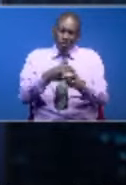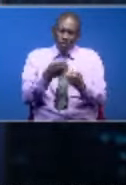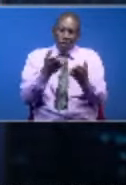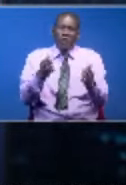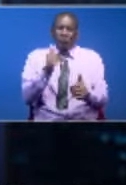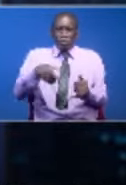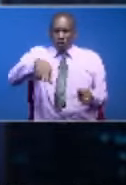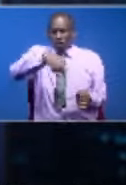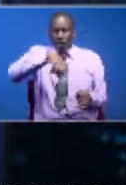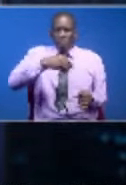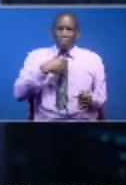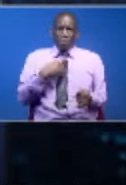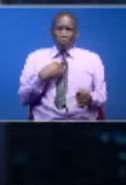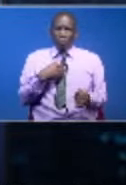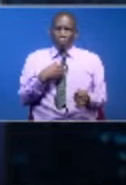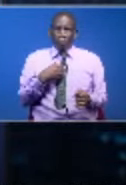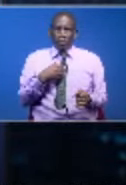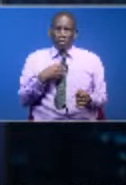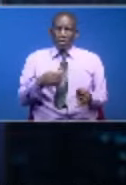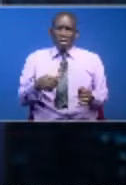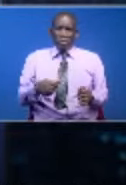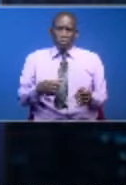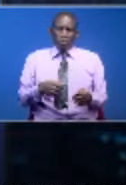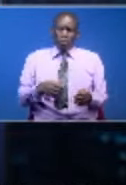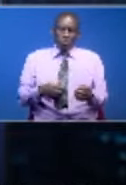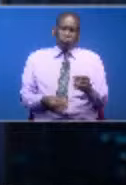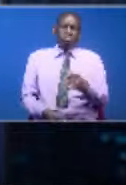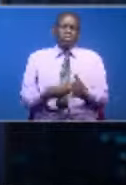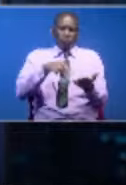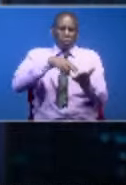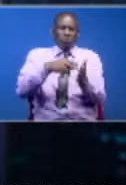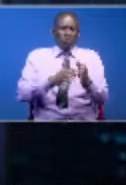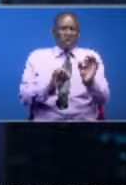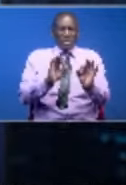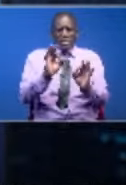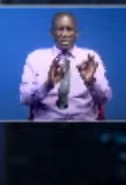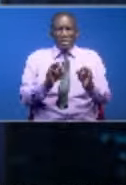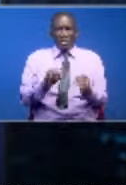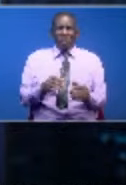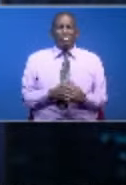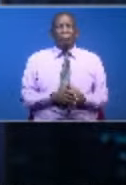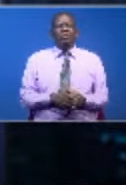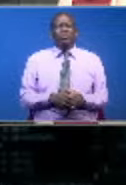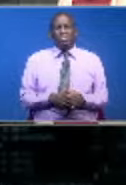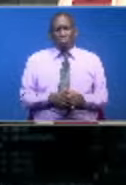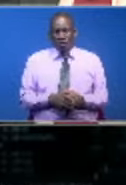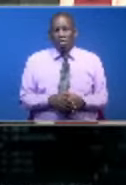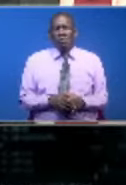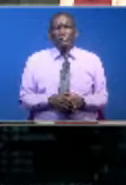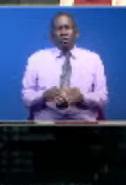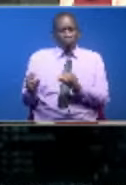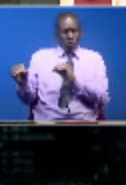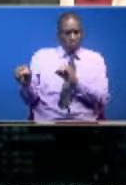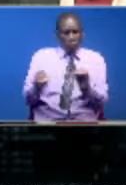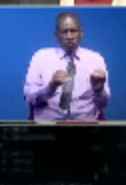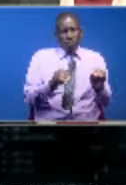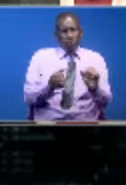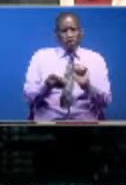have to sort of build it into project design at the early stages. Okay. I want to switch gears and talk a little bit about